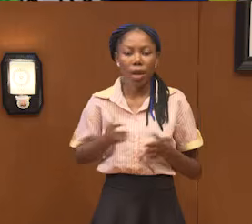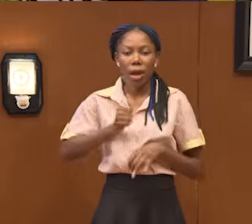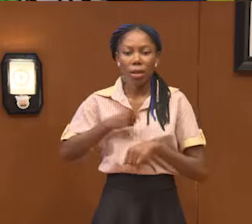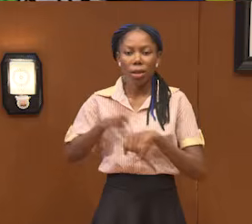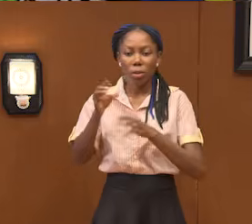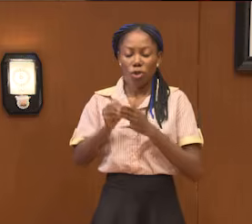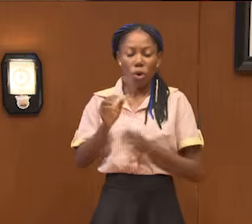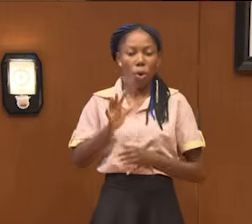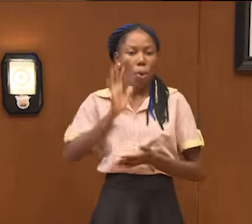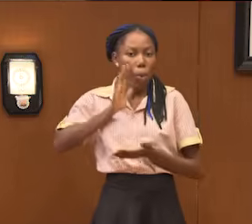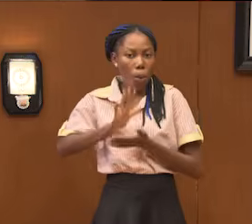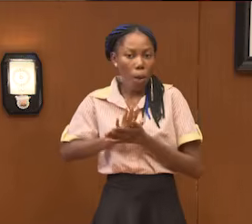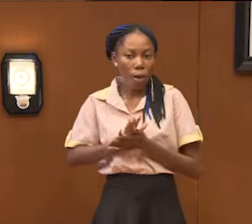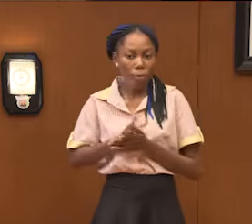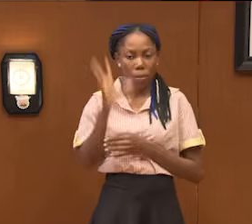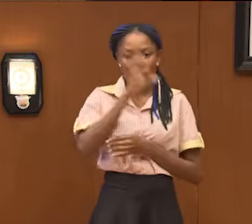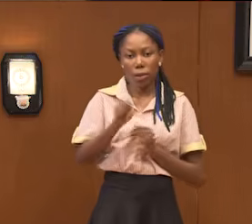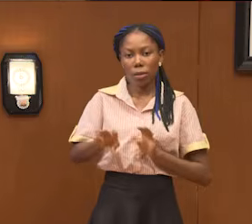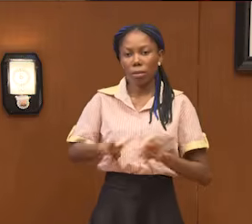anytime you are together?